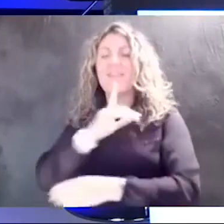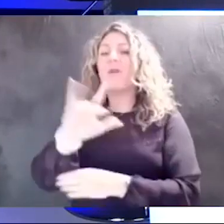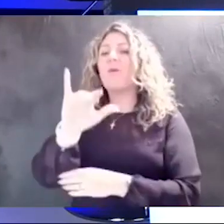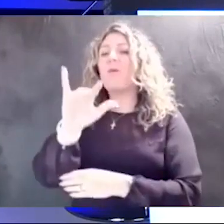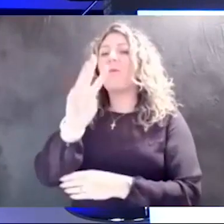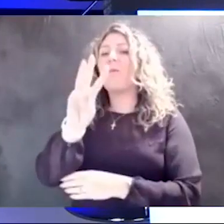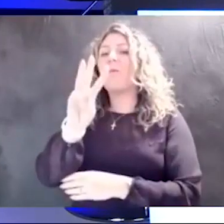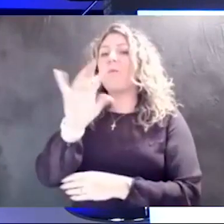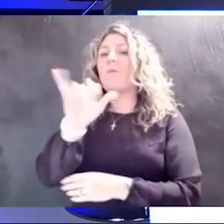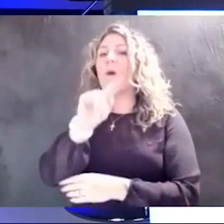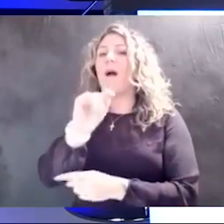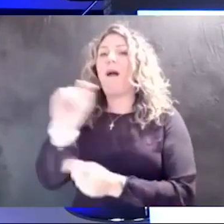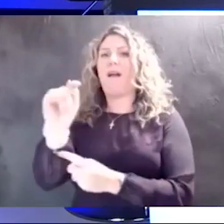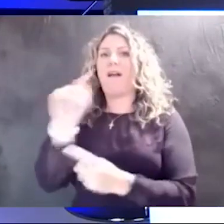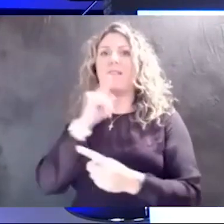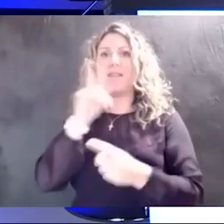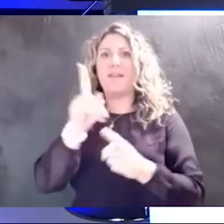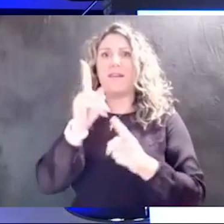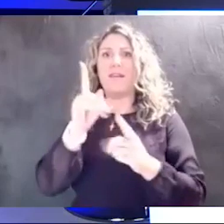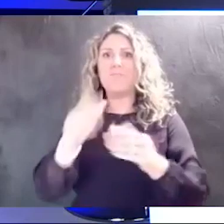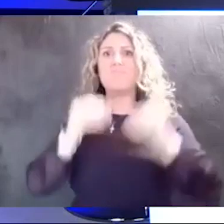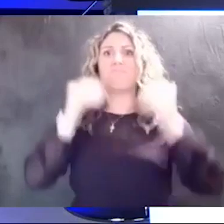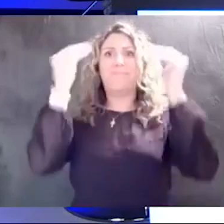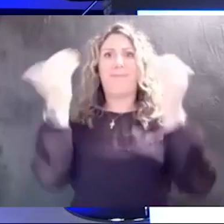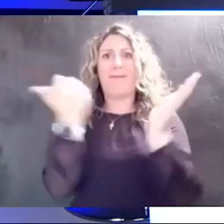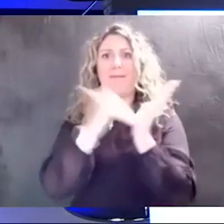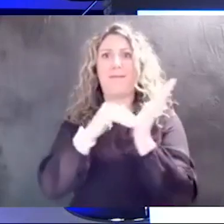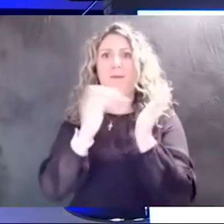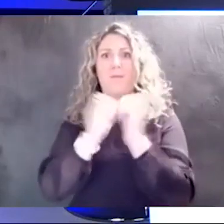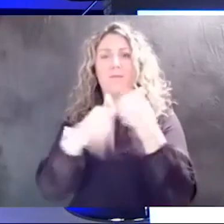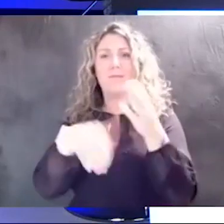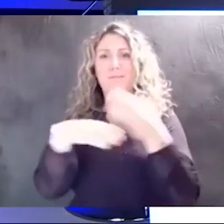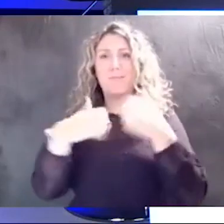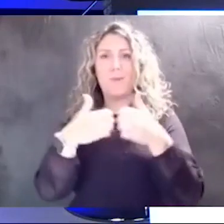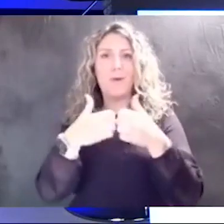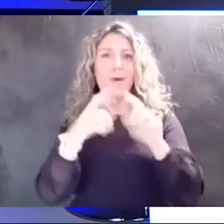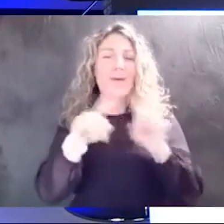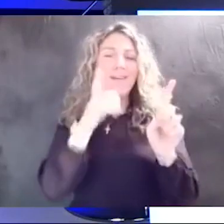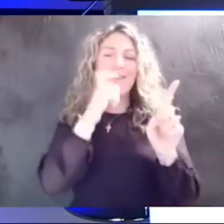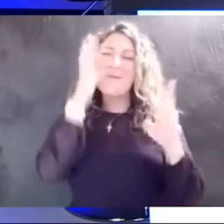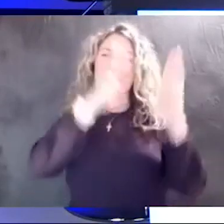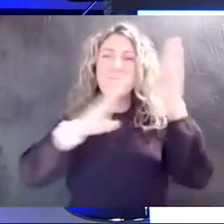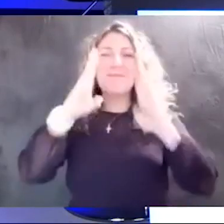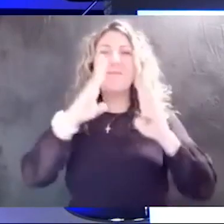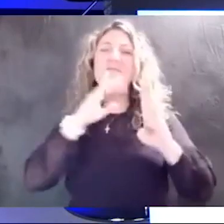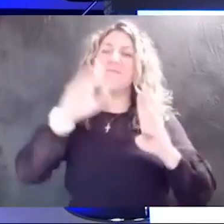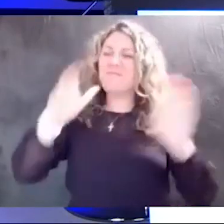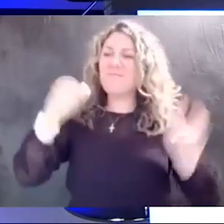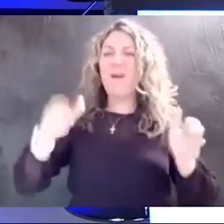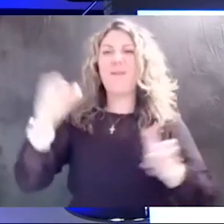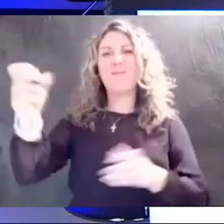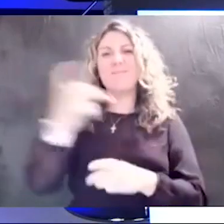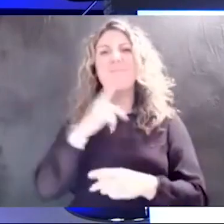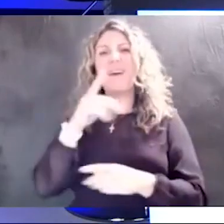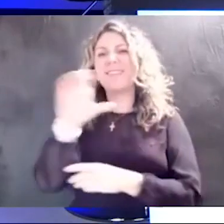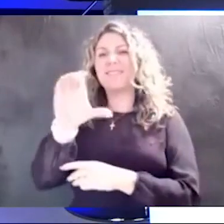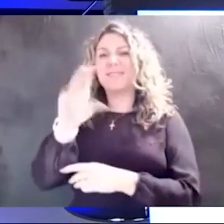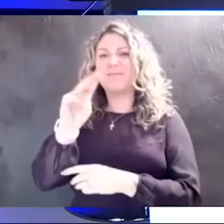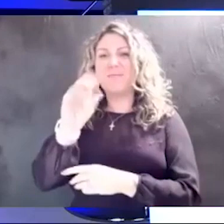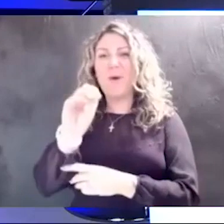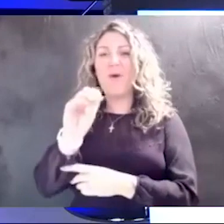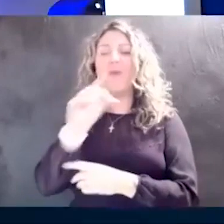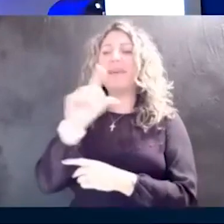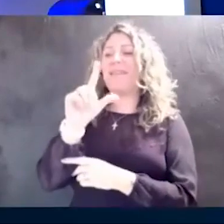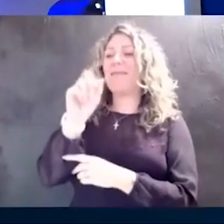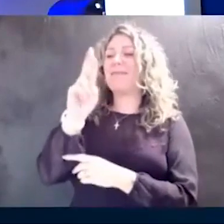now. But not to worry, because we are welcoming our CMOs back. So we have plenty of doctor power this morning. Dr. Larry Botts from